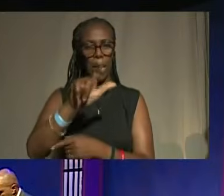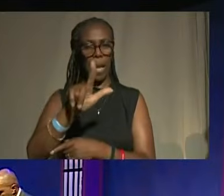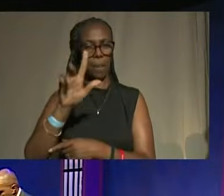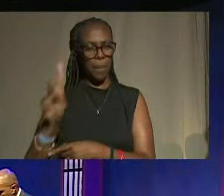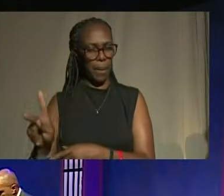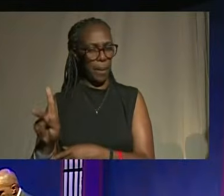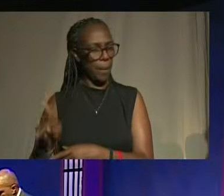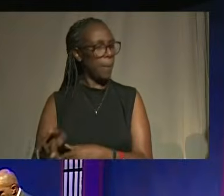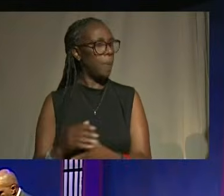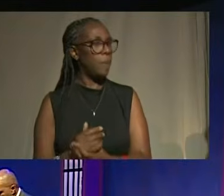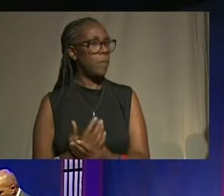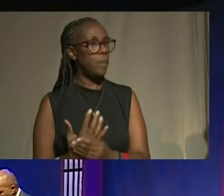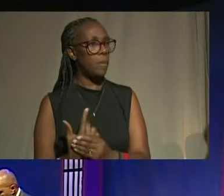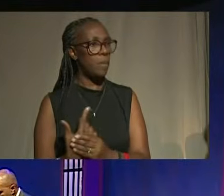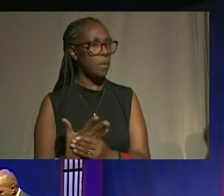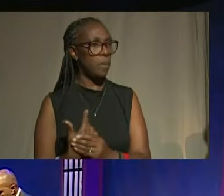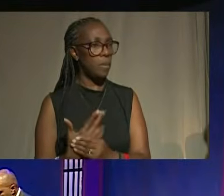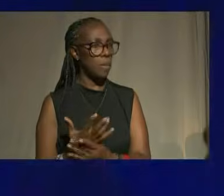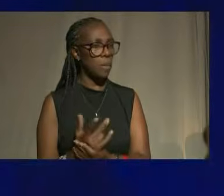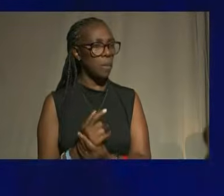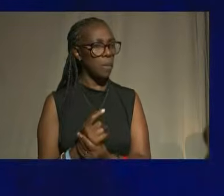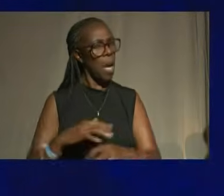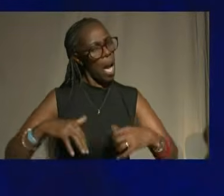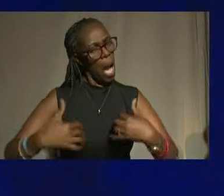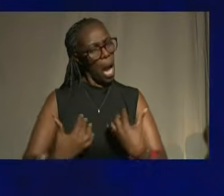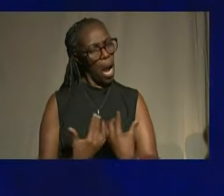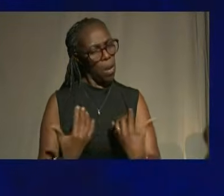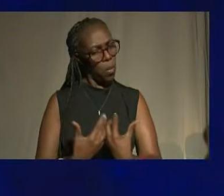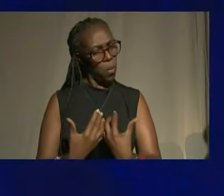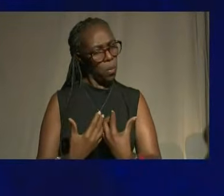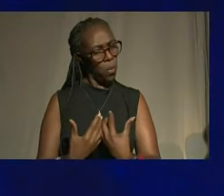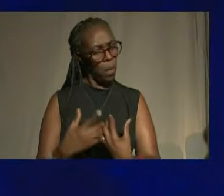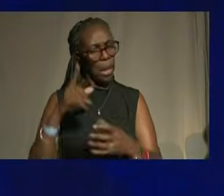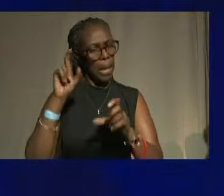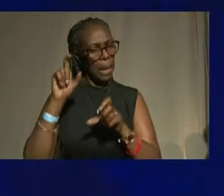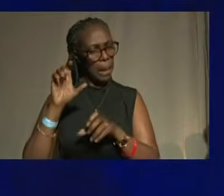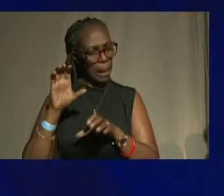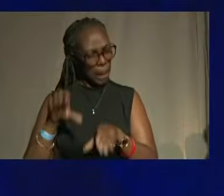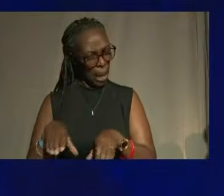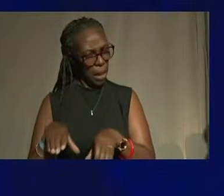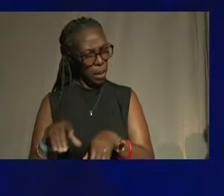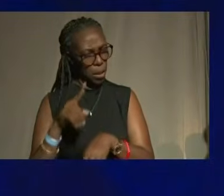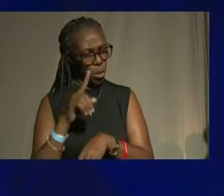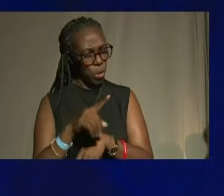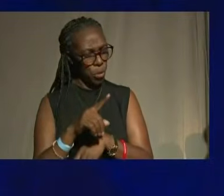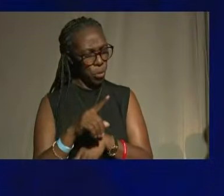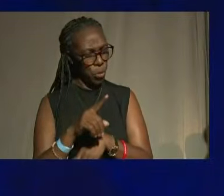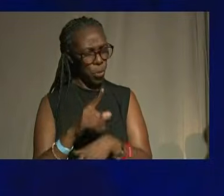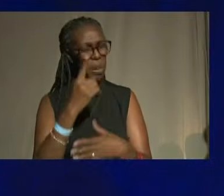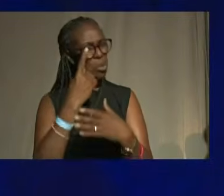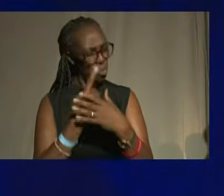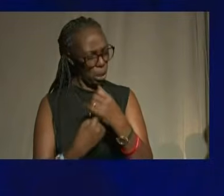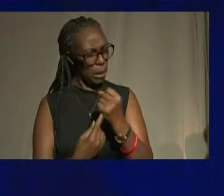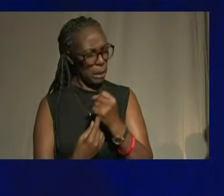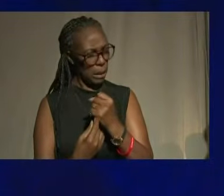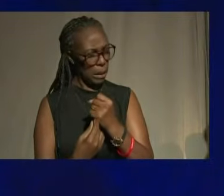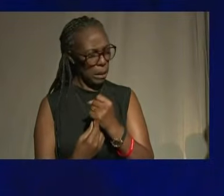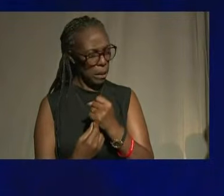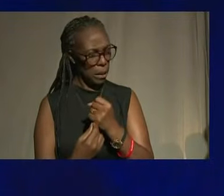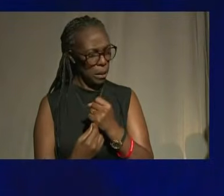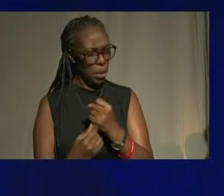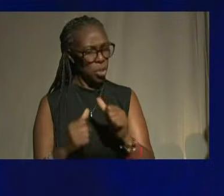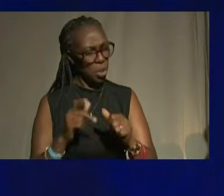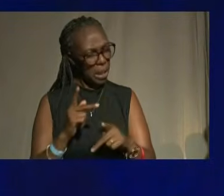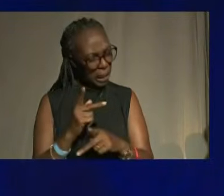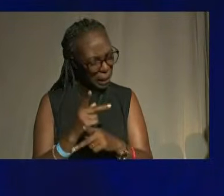to keep promises when you've broken promises on impeachment legislation, unexplained